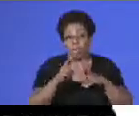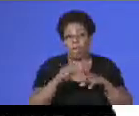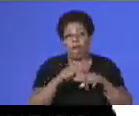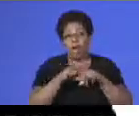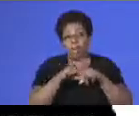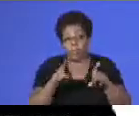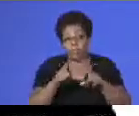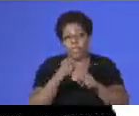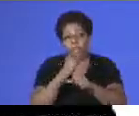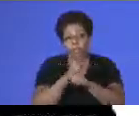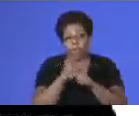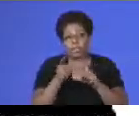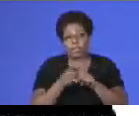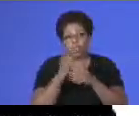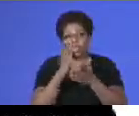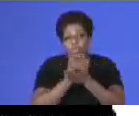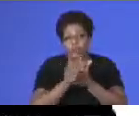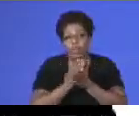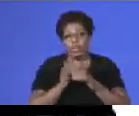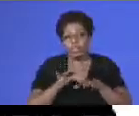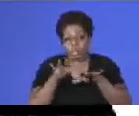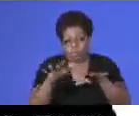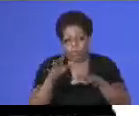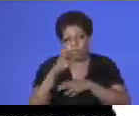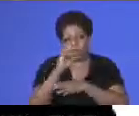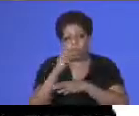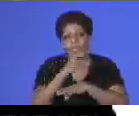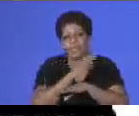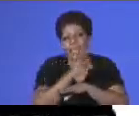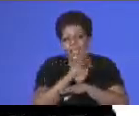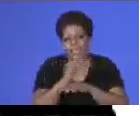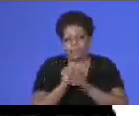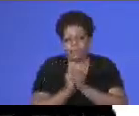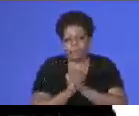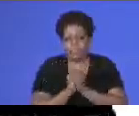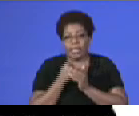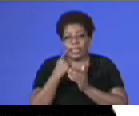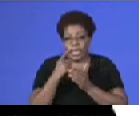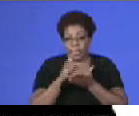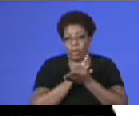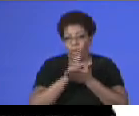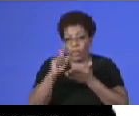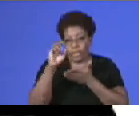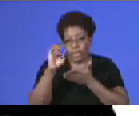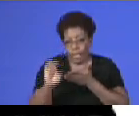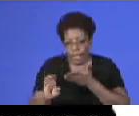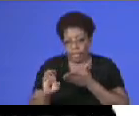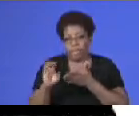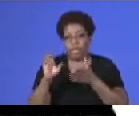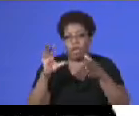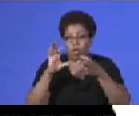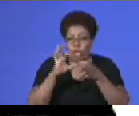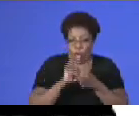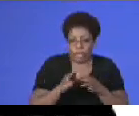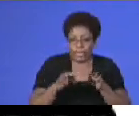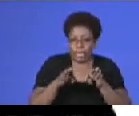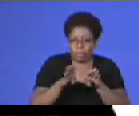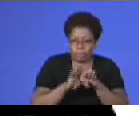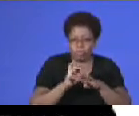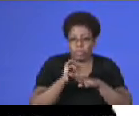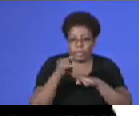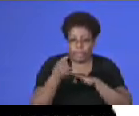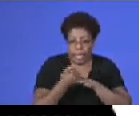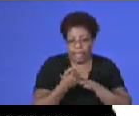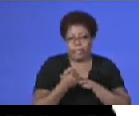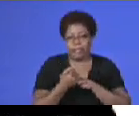working to stop the spread of COVID-19. And I think the weekend lockdown, history will show that probably